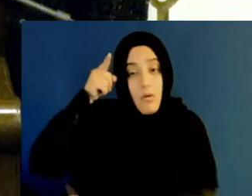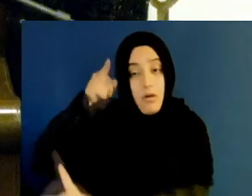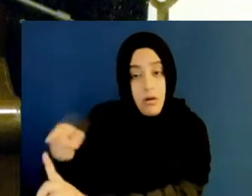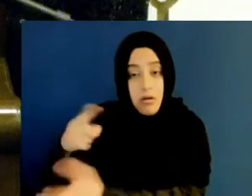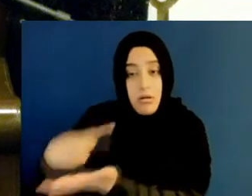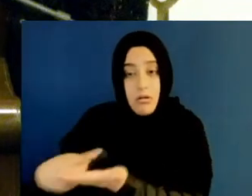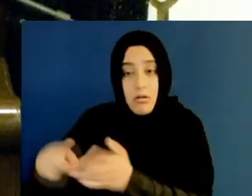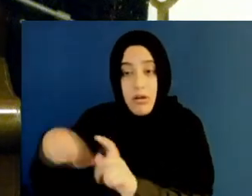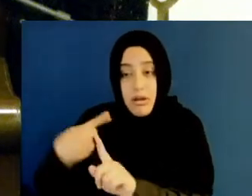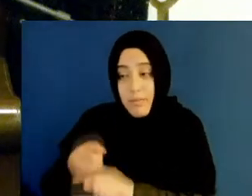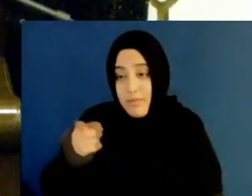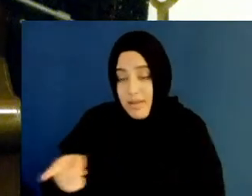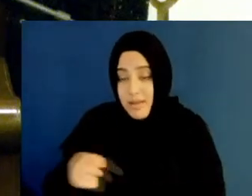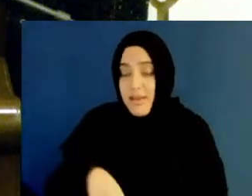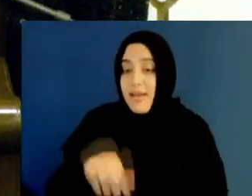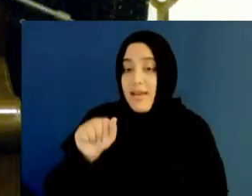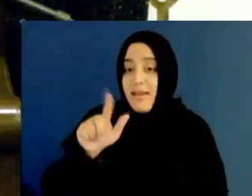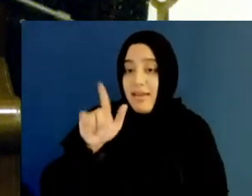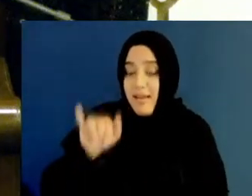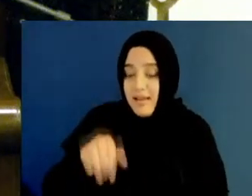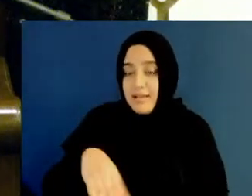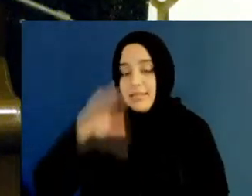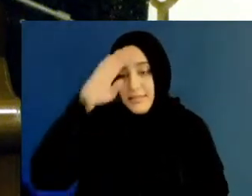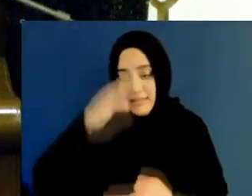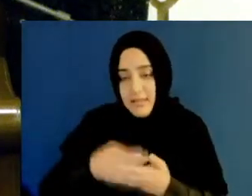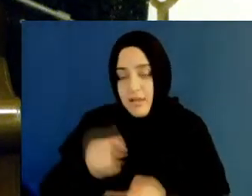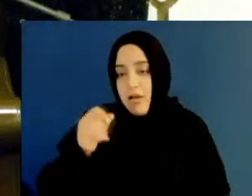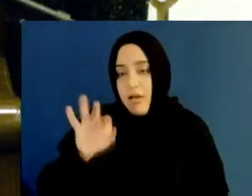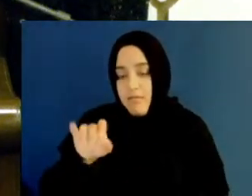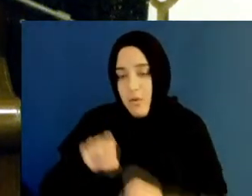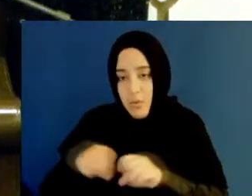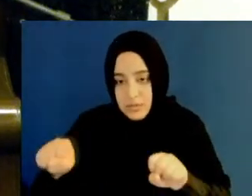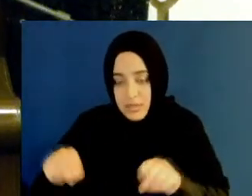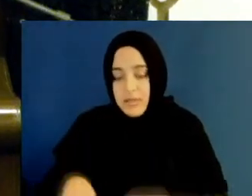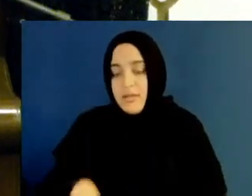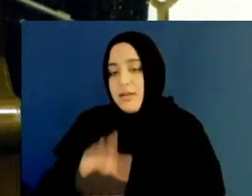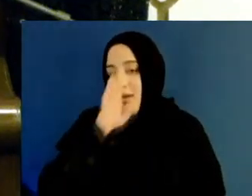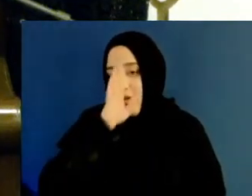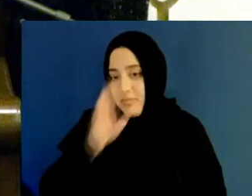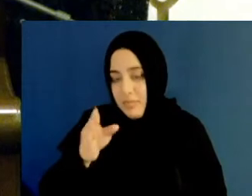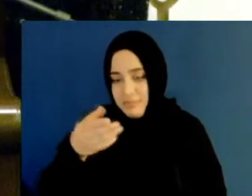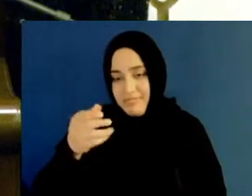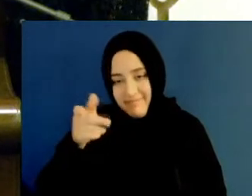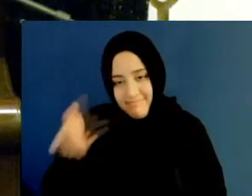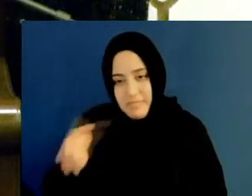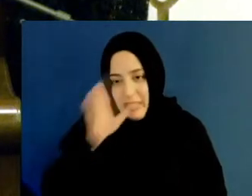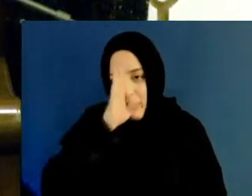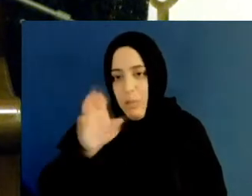Zain al-Abideen, yes, he was suffering from an ailment.